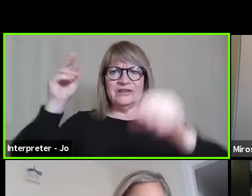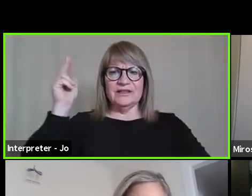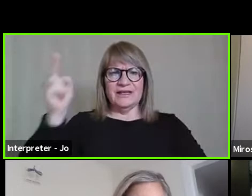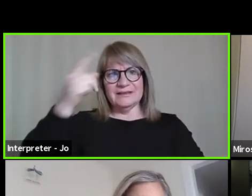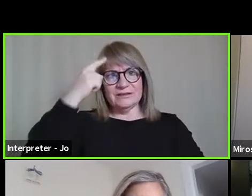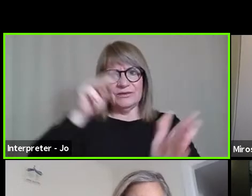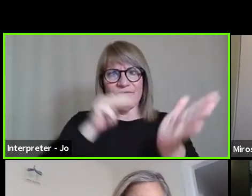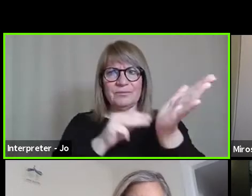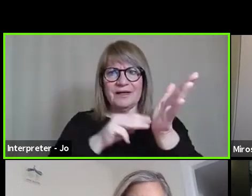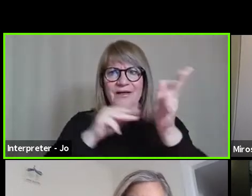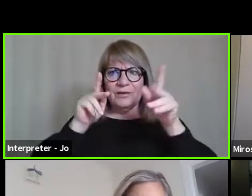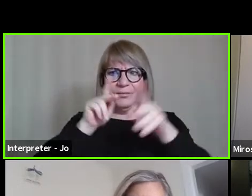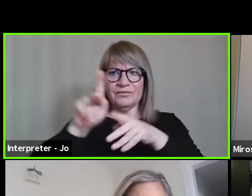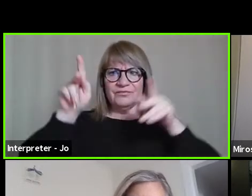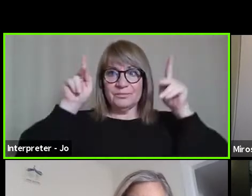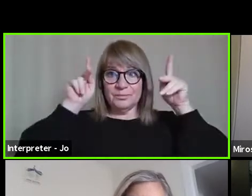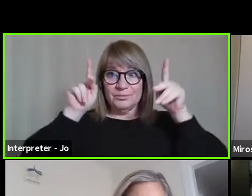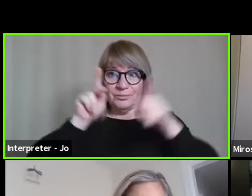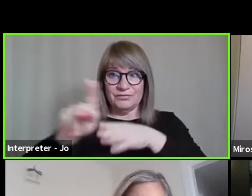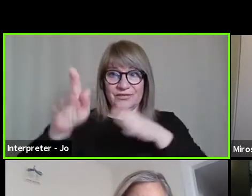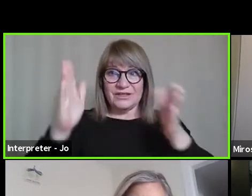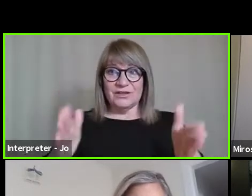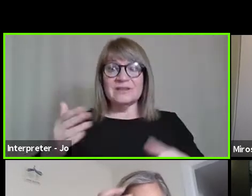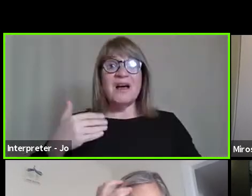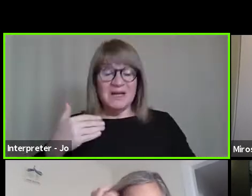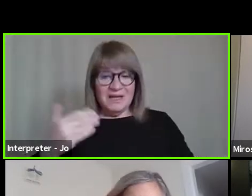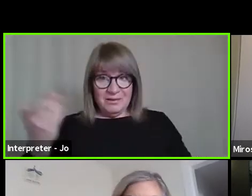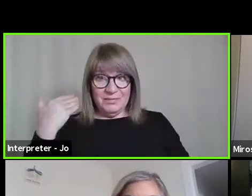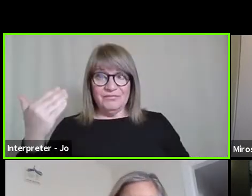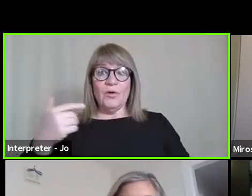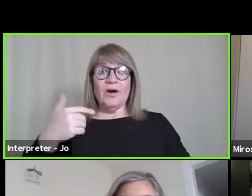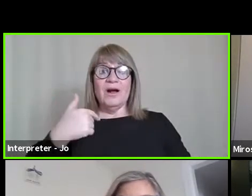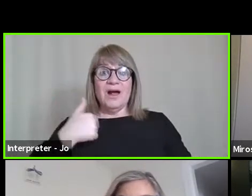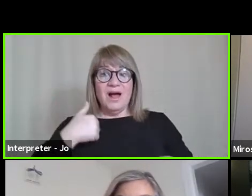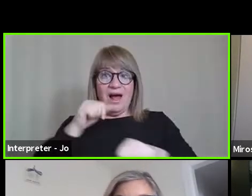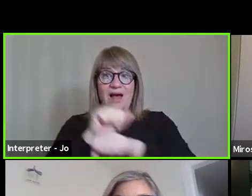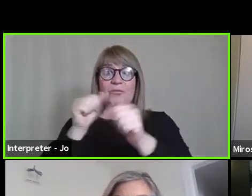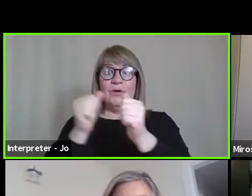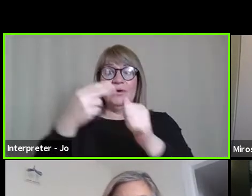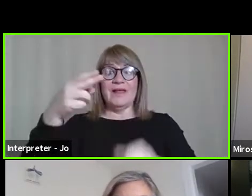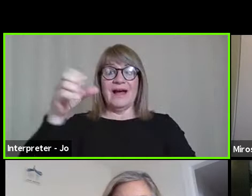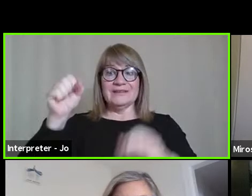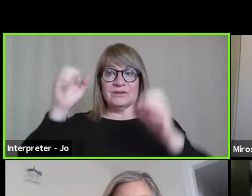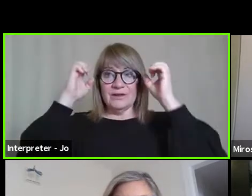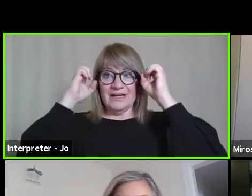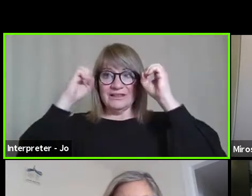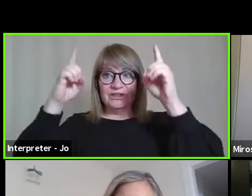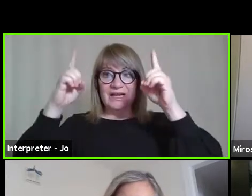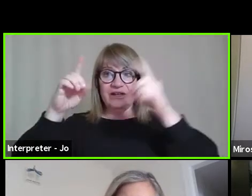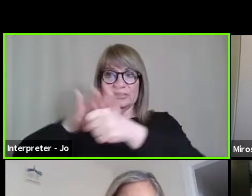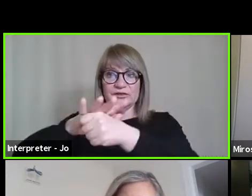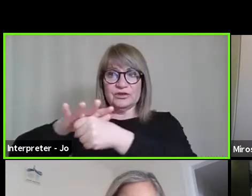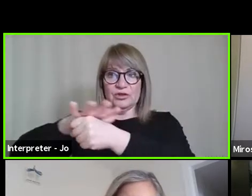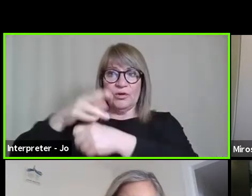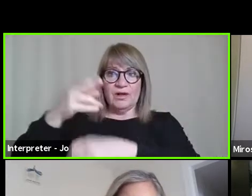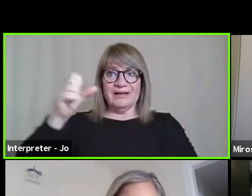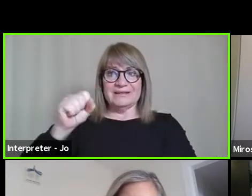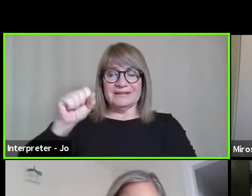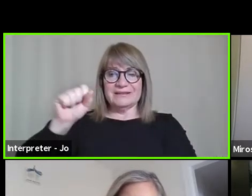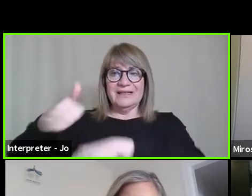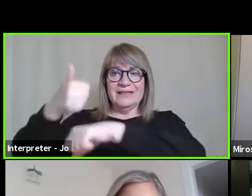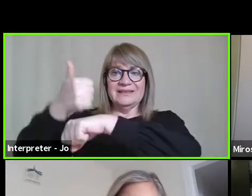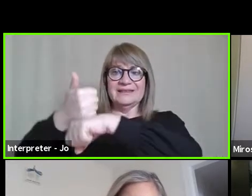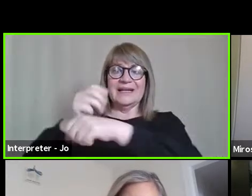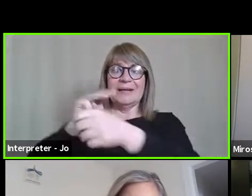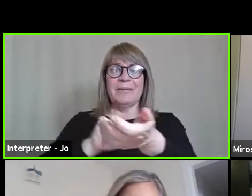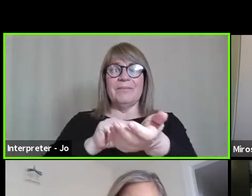professionals i had the opportunity to work with high school educators at a local high school to create a medical ethics course at a